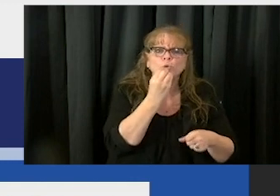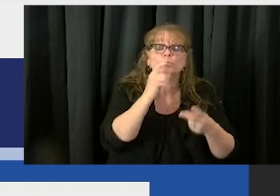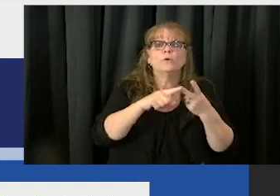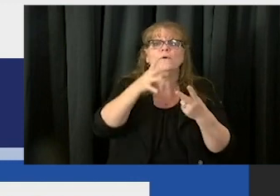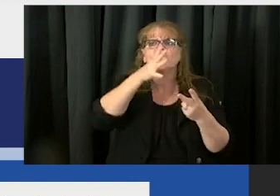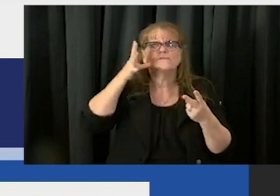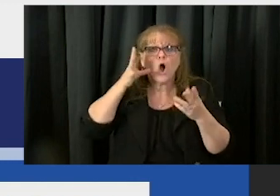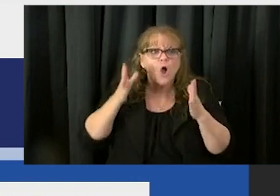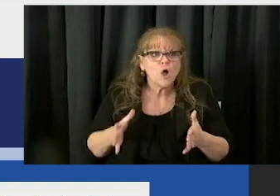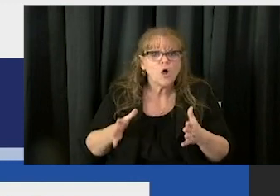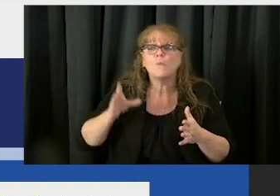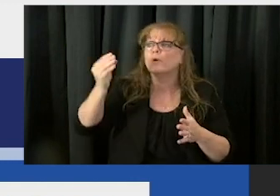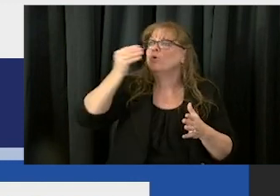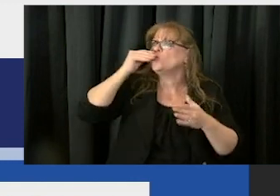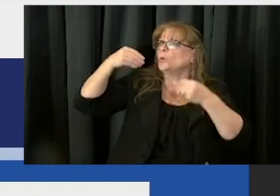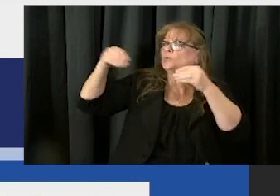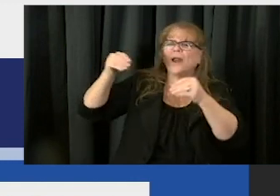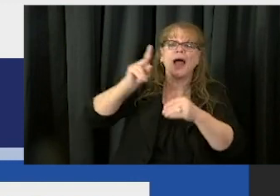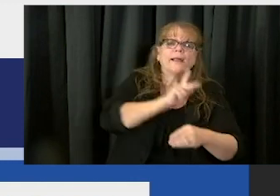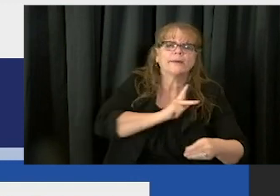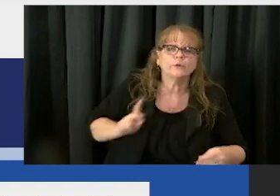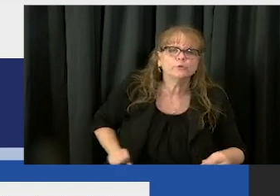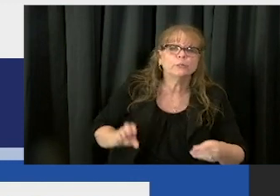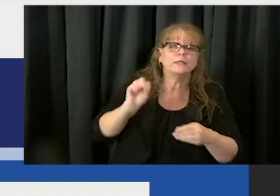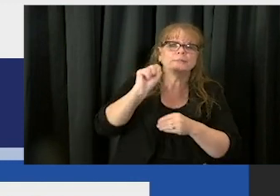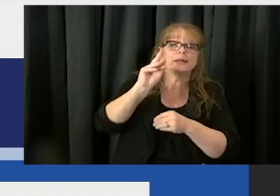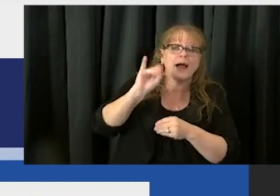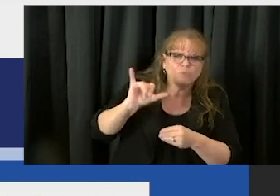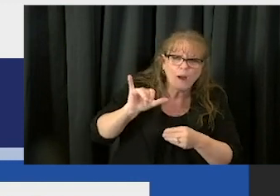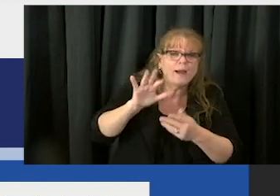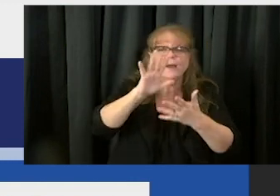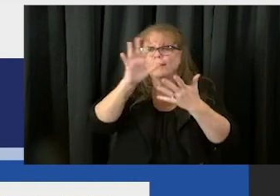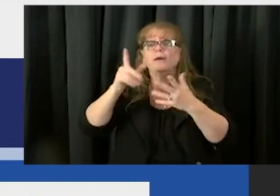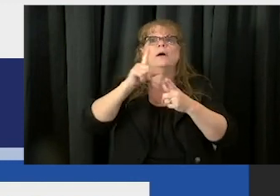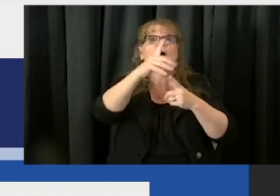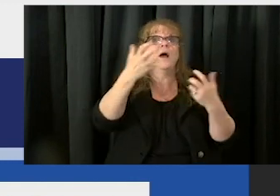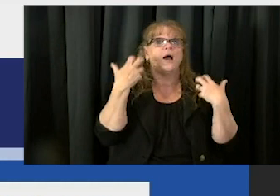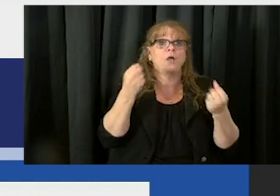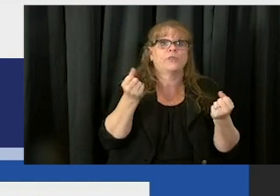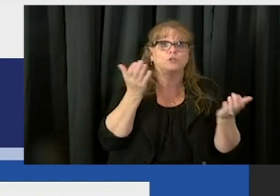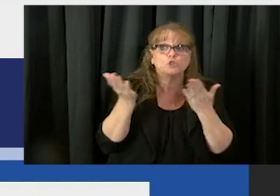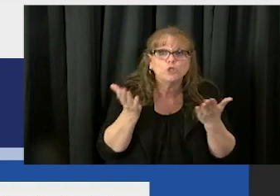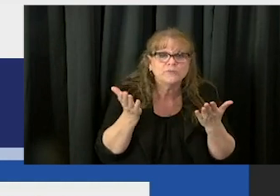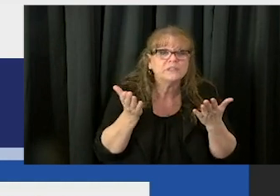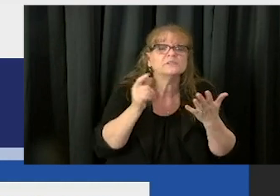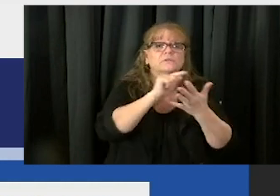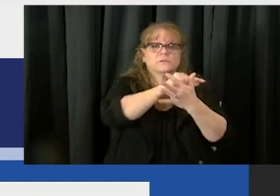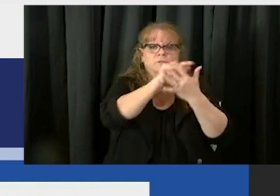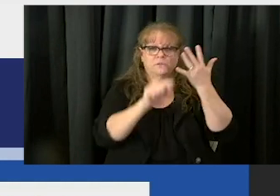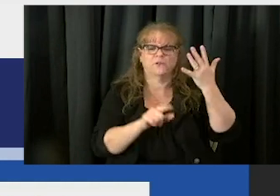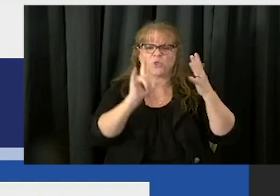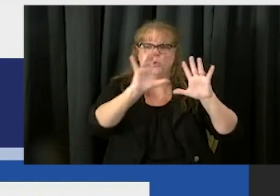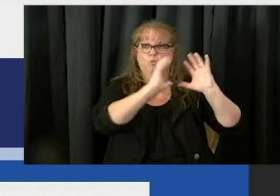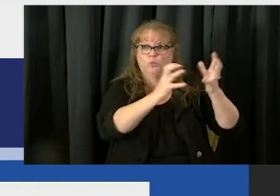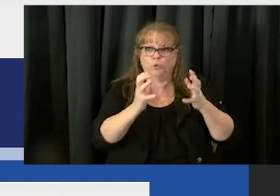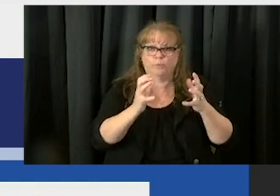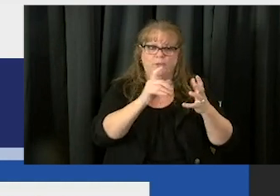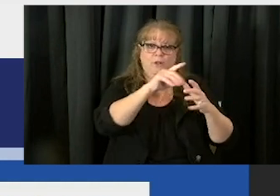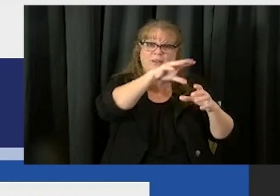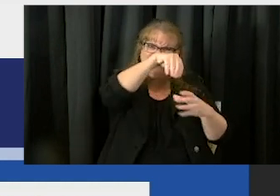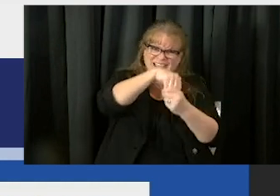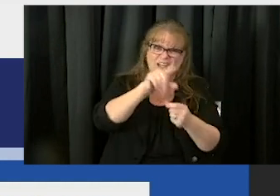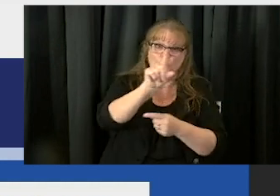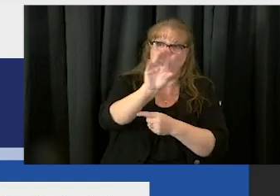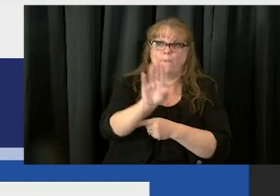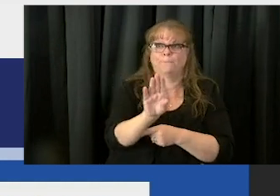others. The expansion of 1B aligns it better with the CDC guidance and prioritizes the vulnerable populations